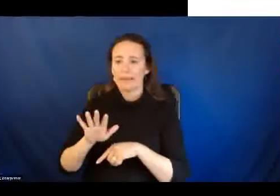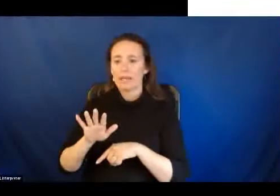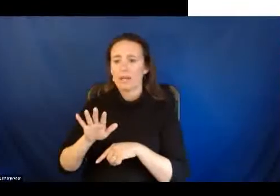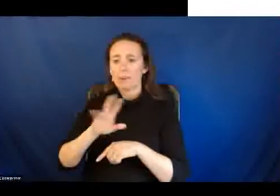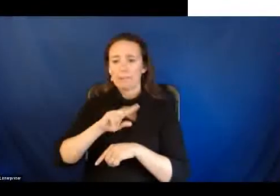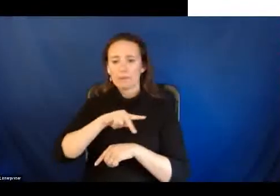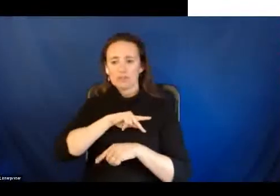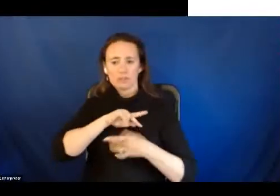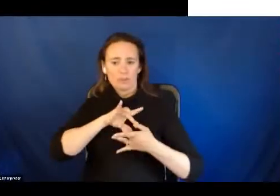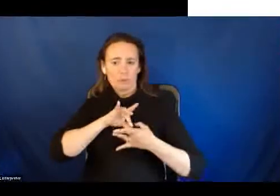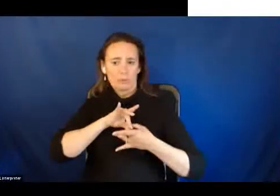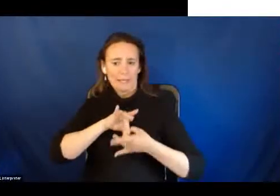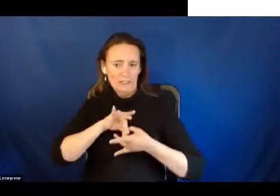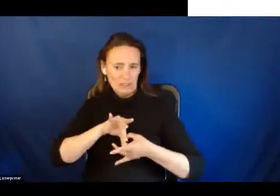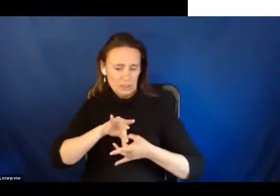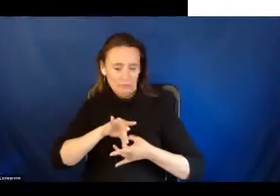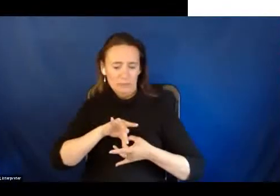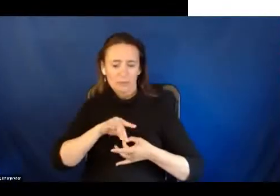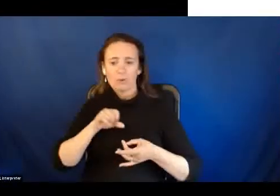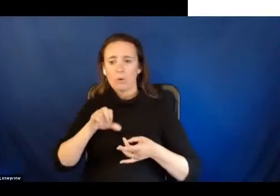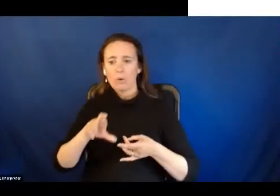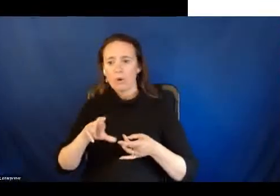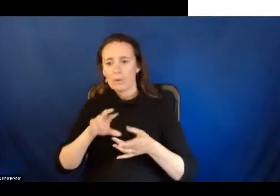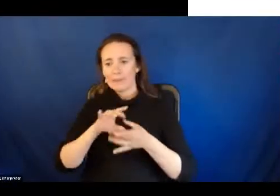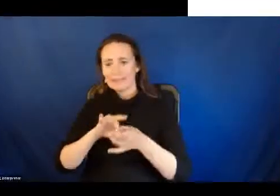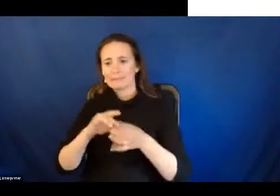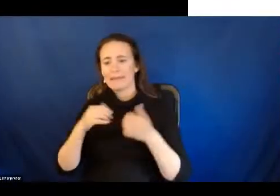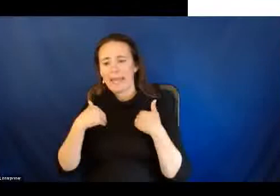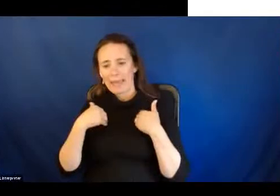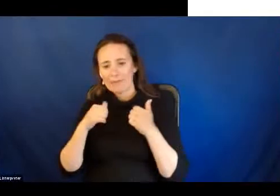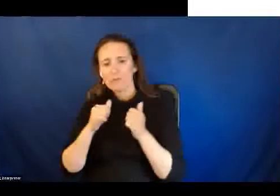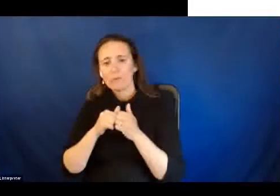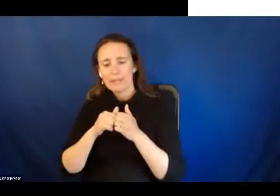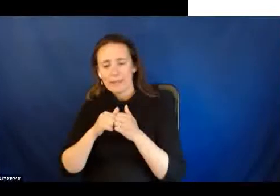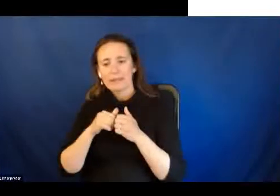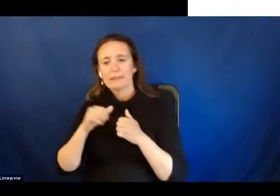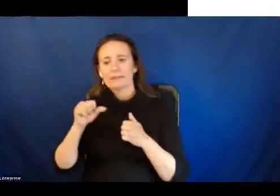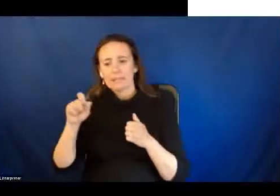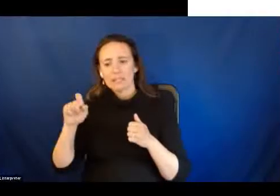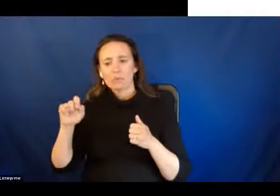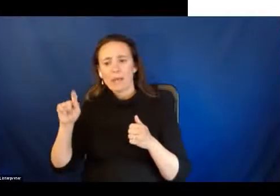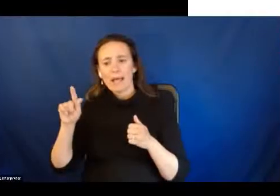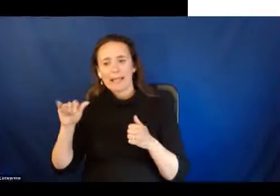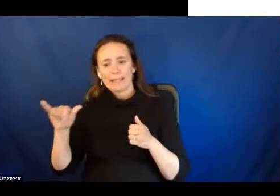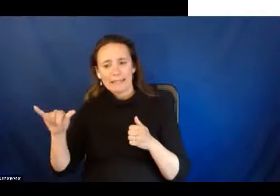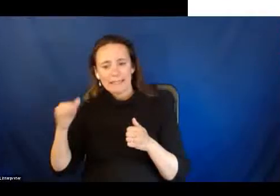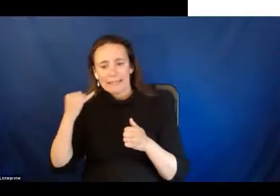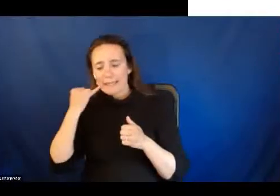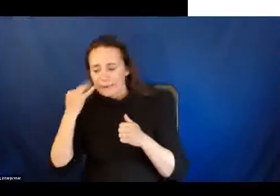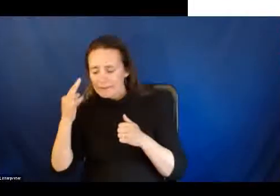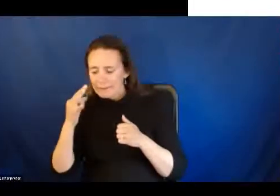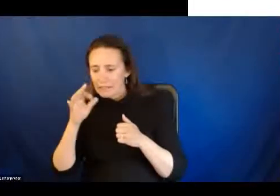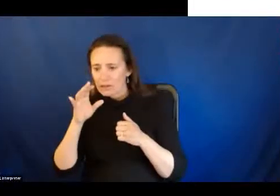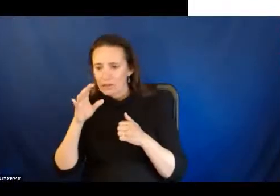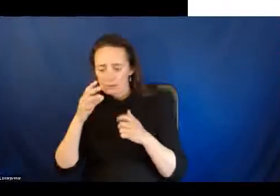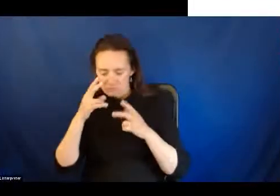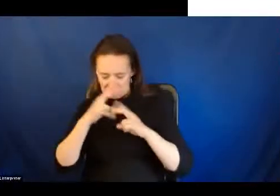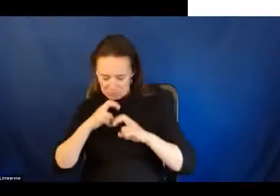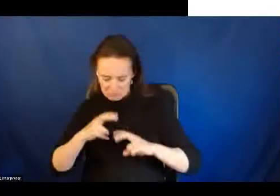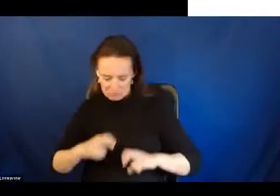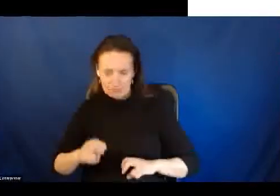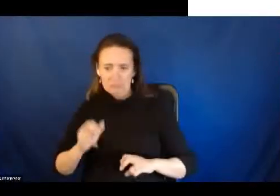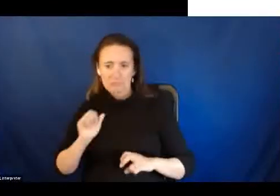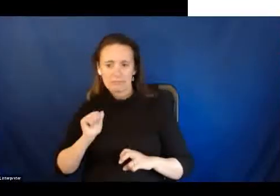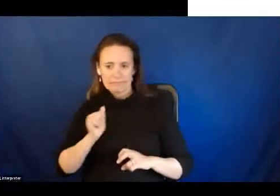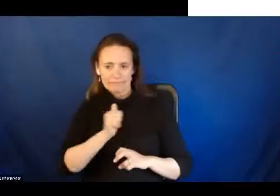personal relationships or their relationships that they have with sexuality when they're exploring that within themselves.